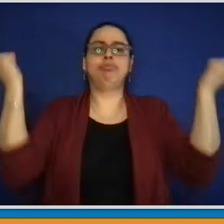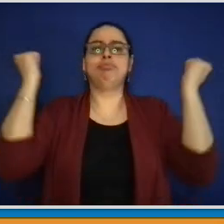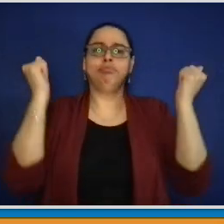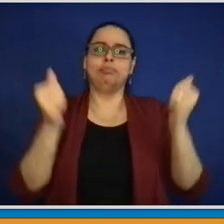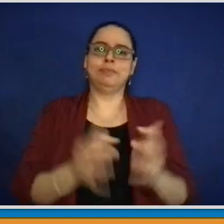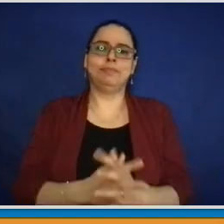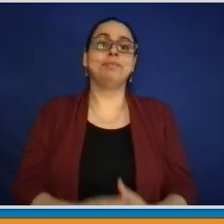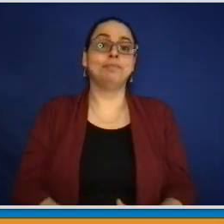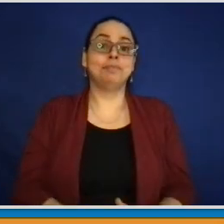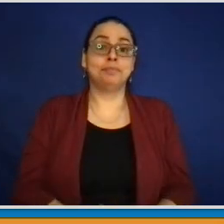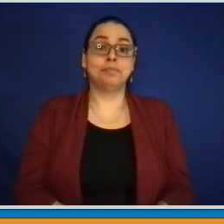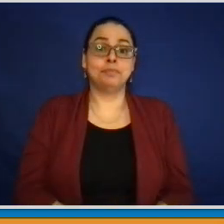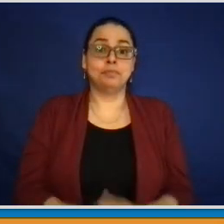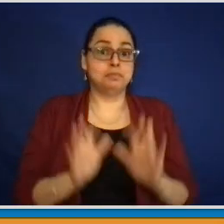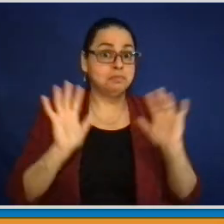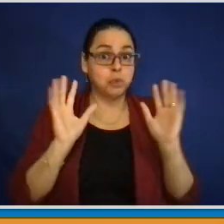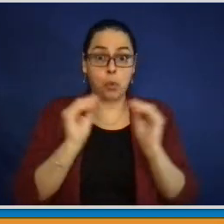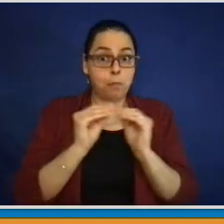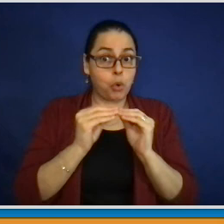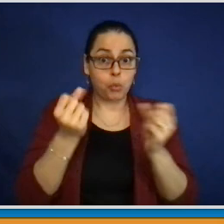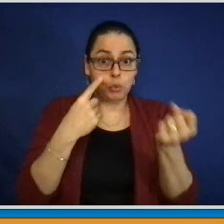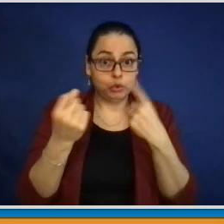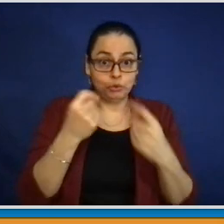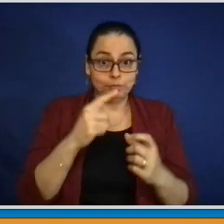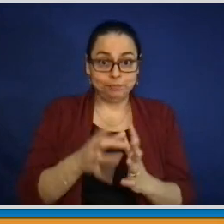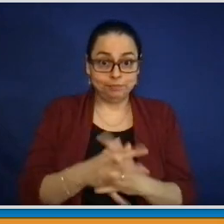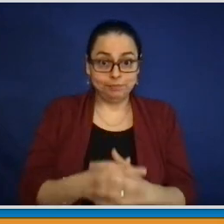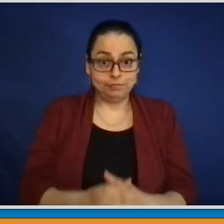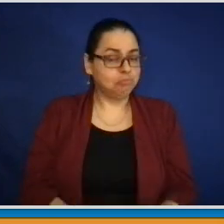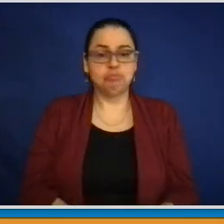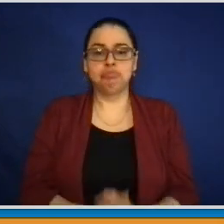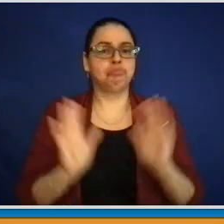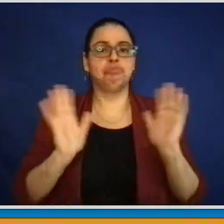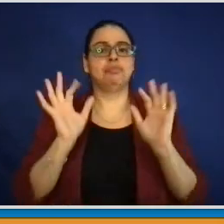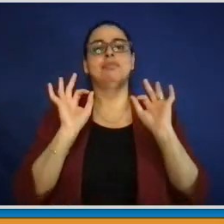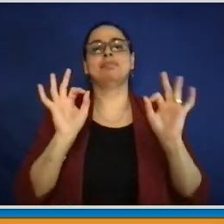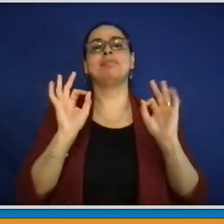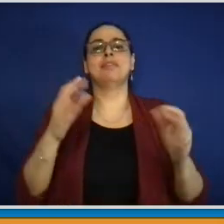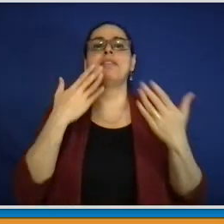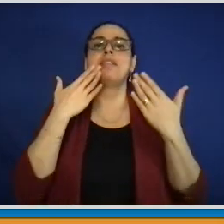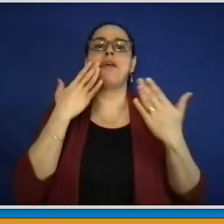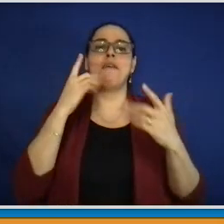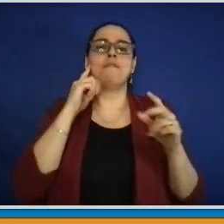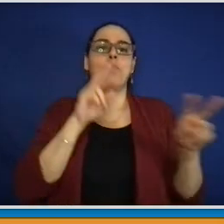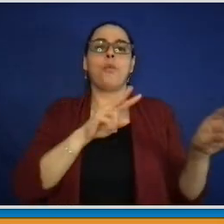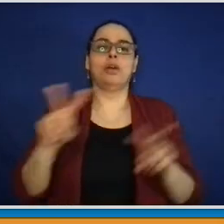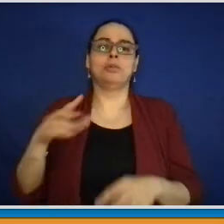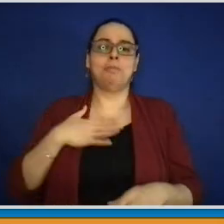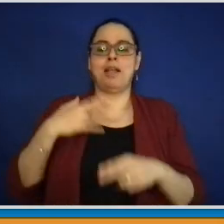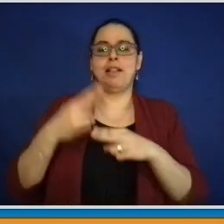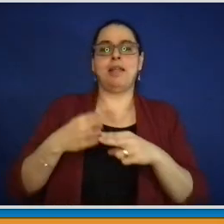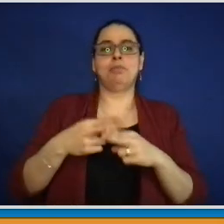995-2932. I'm George Latimer, County Executive. Thanks for watching. We'll be back on Thursday. We'll give you another update. And if there are any